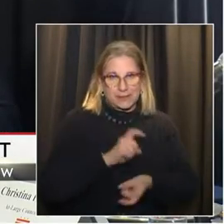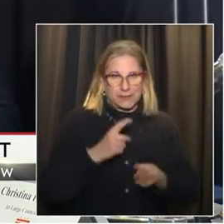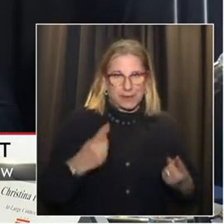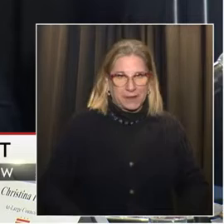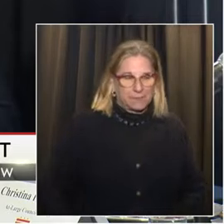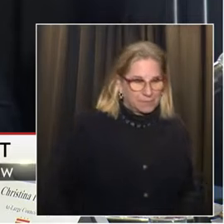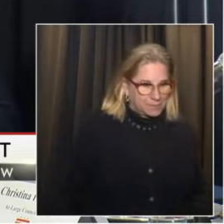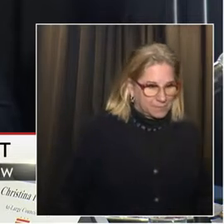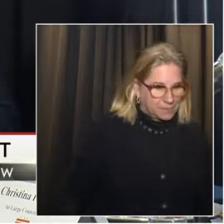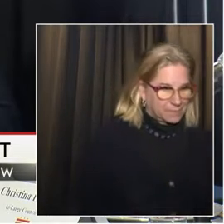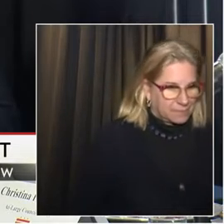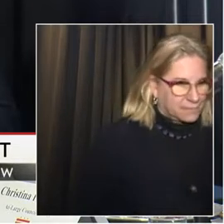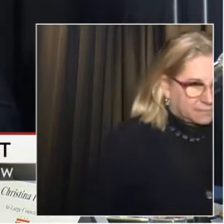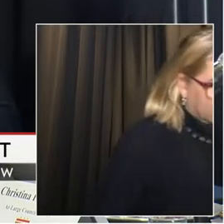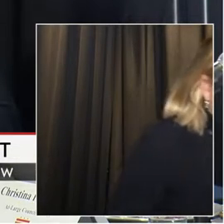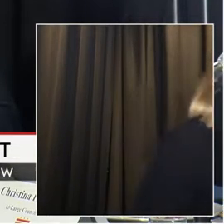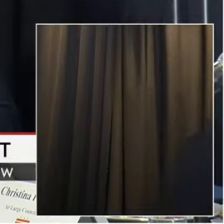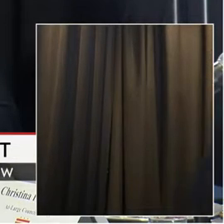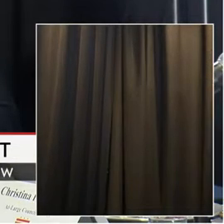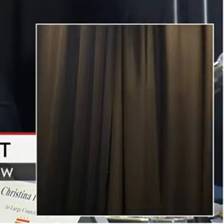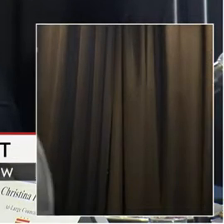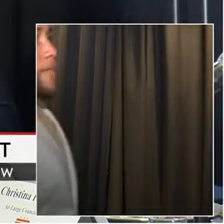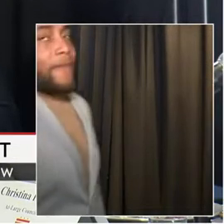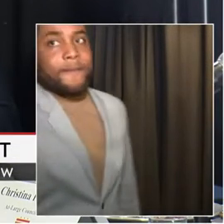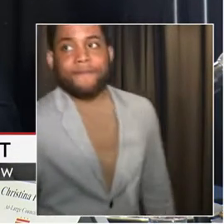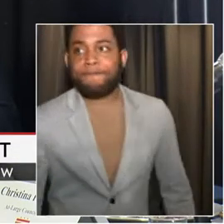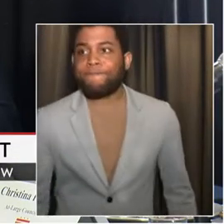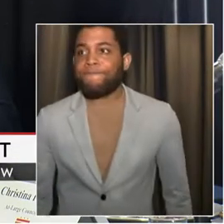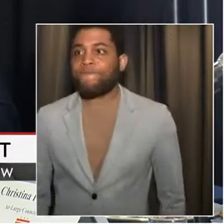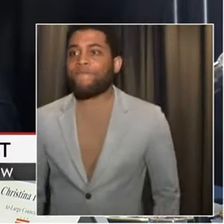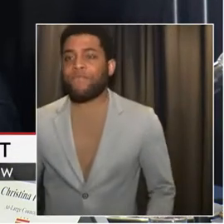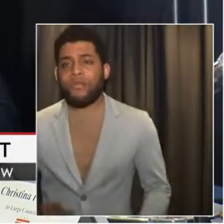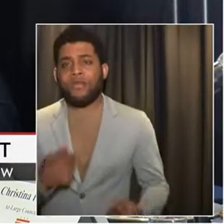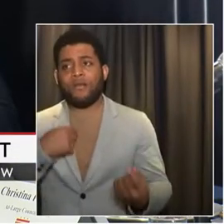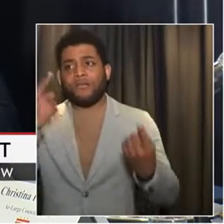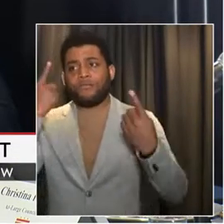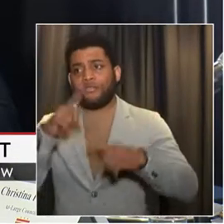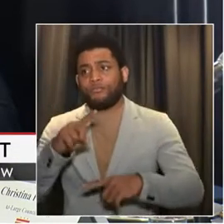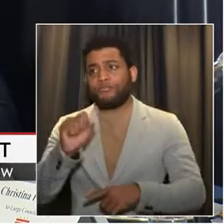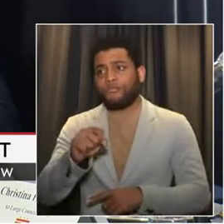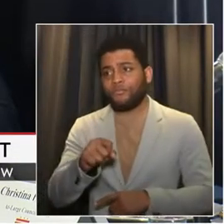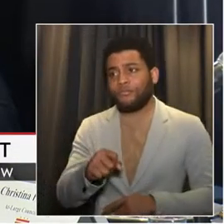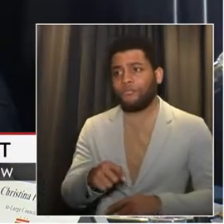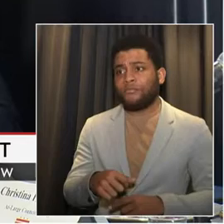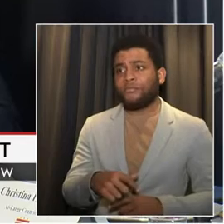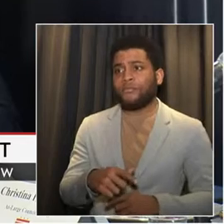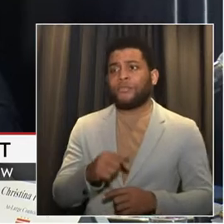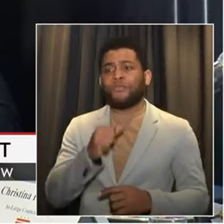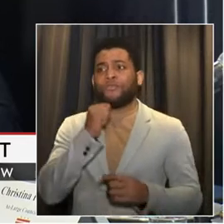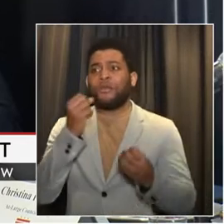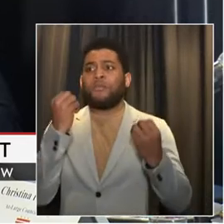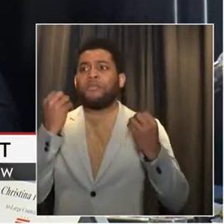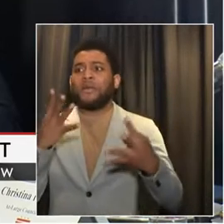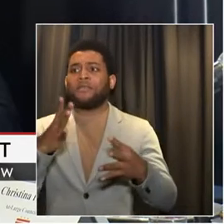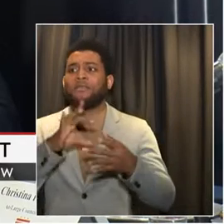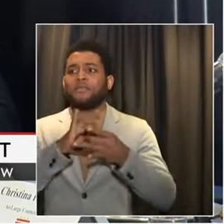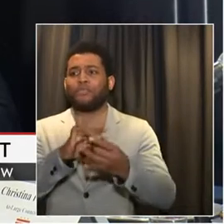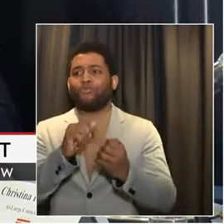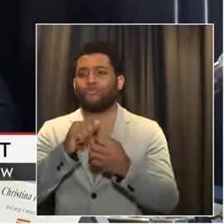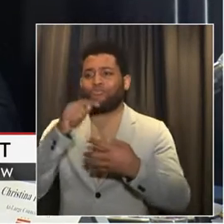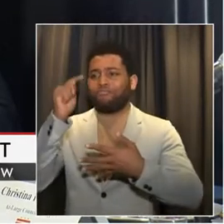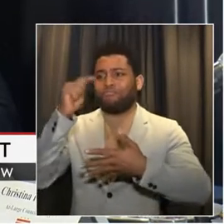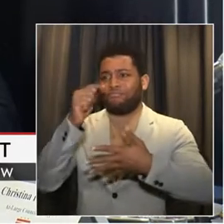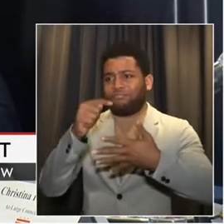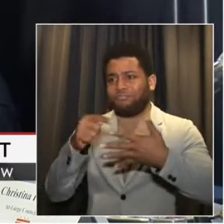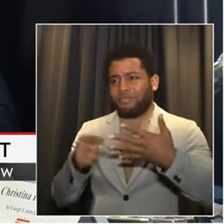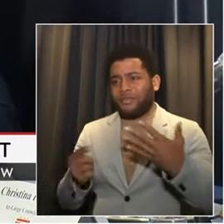its own survey of why officers were leaving. And it didn't have a lot to do with the things listed here. They were very serious issues